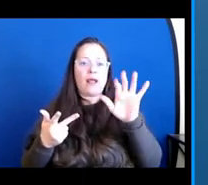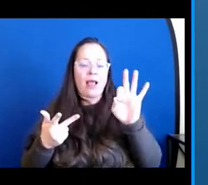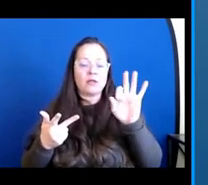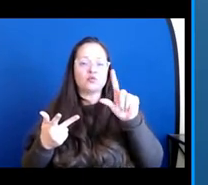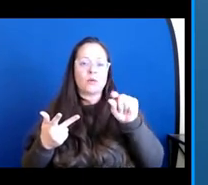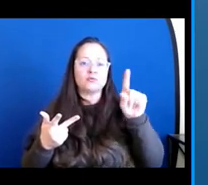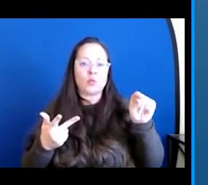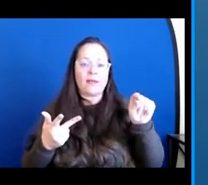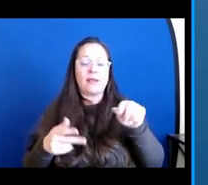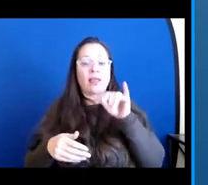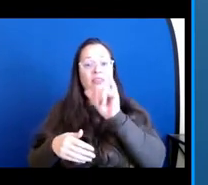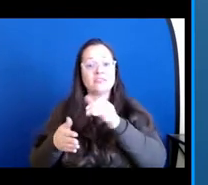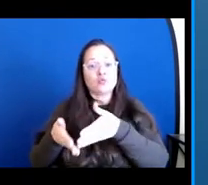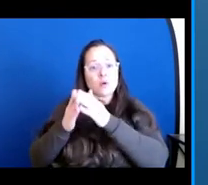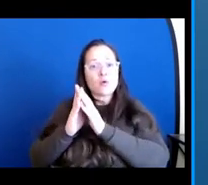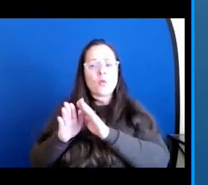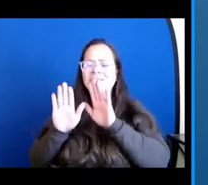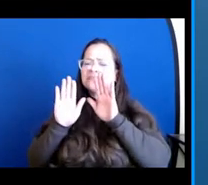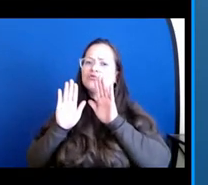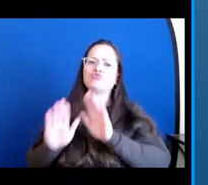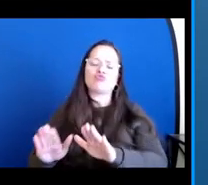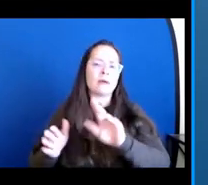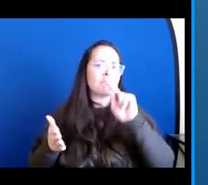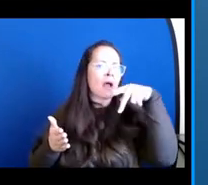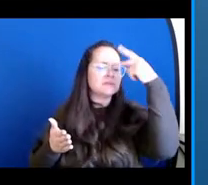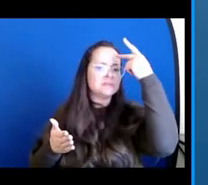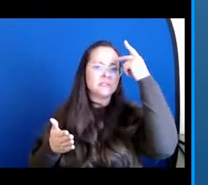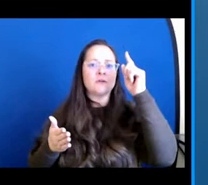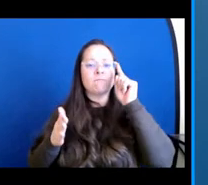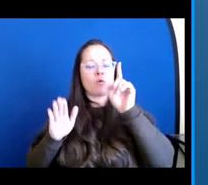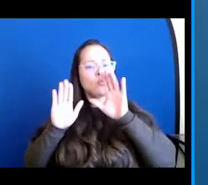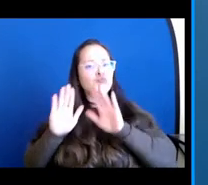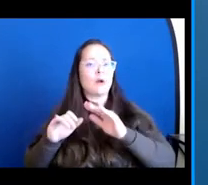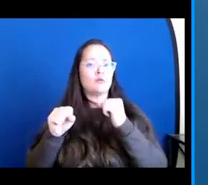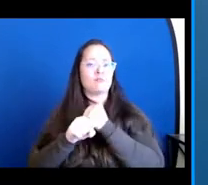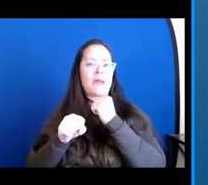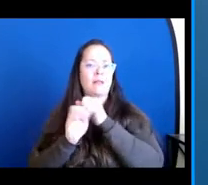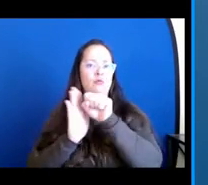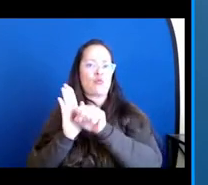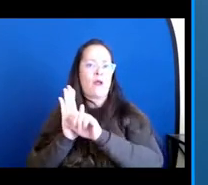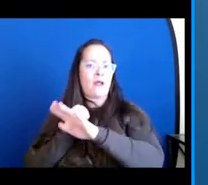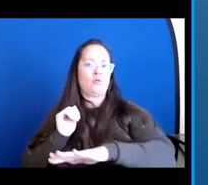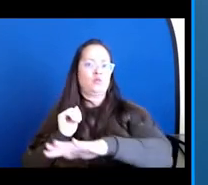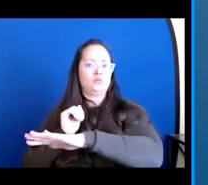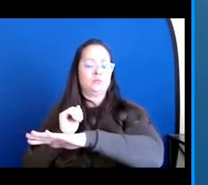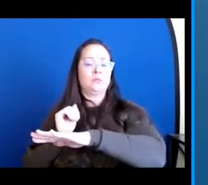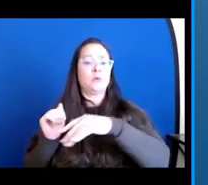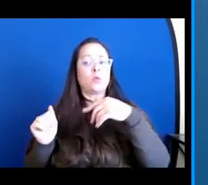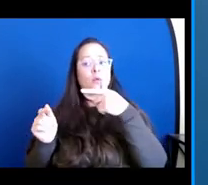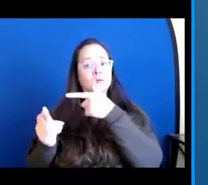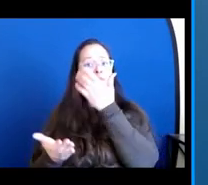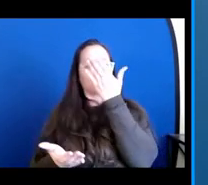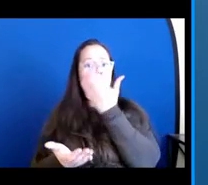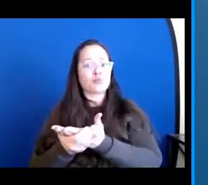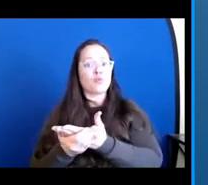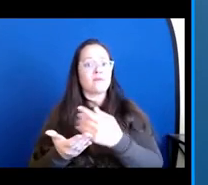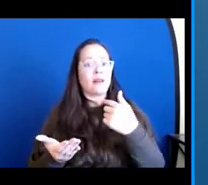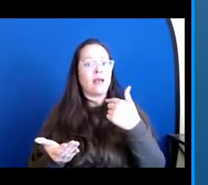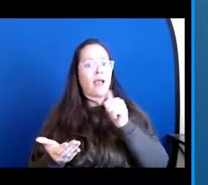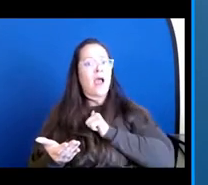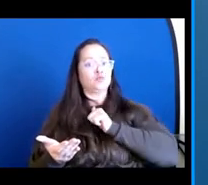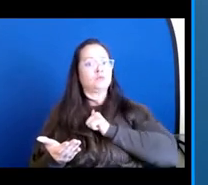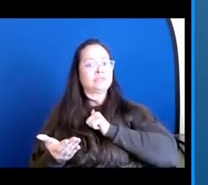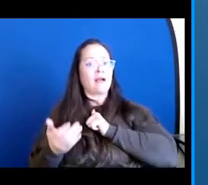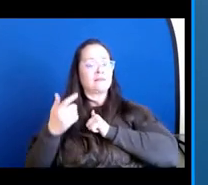request is great politics for a great Battleground that has proven ourselves and outworked any pundits